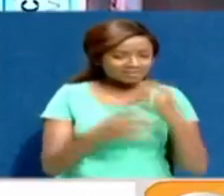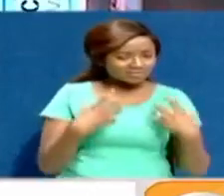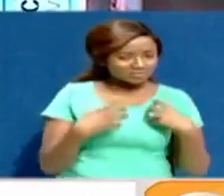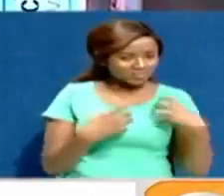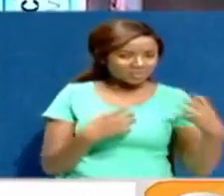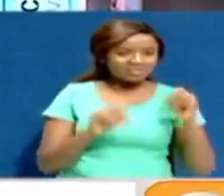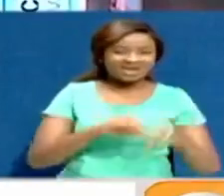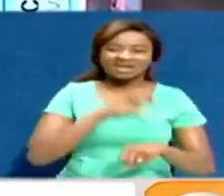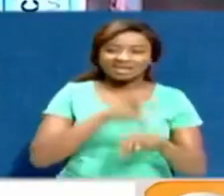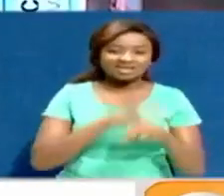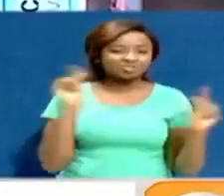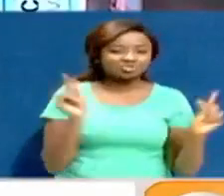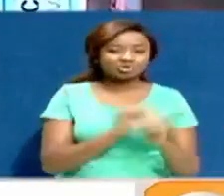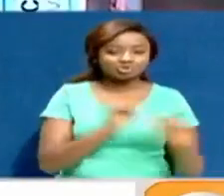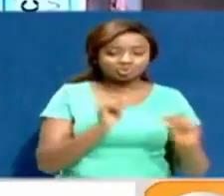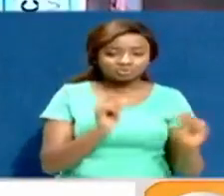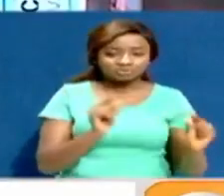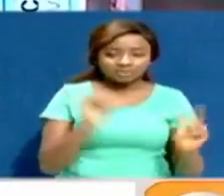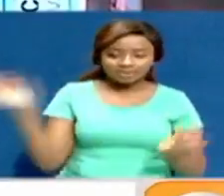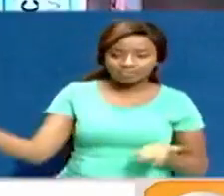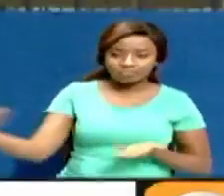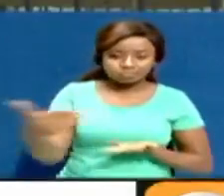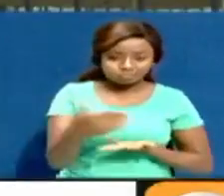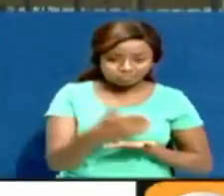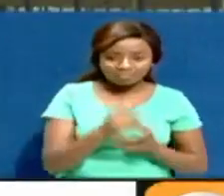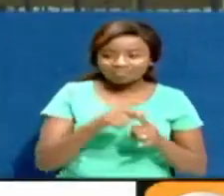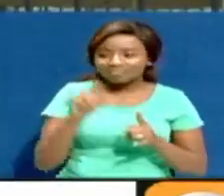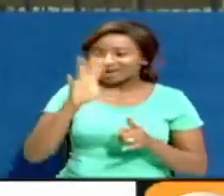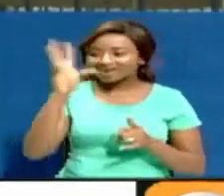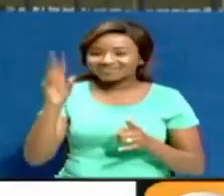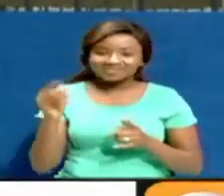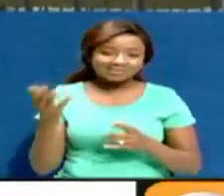mopping up for their populations.